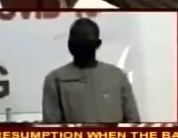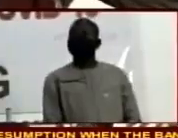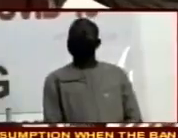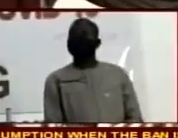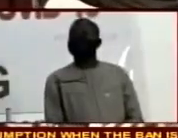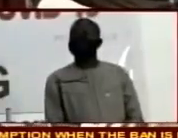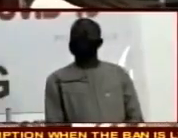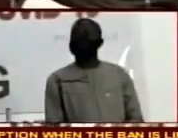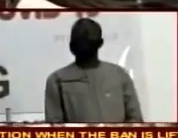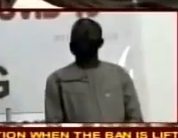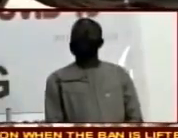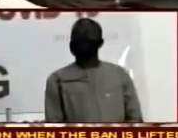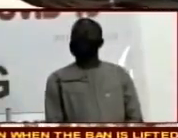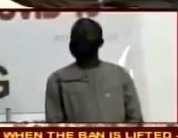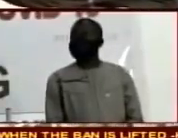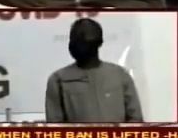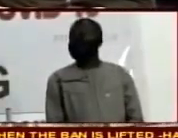Minister of Foreign Affairs.